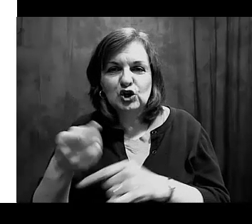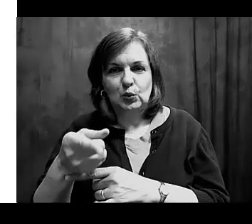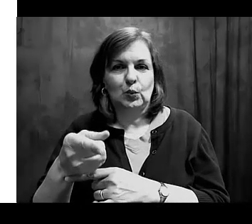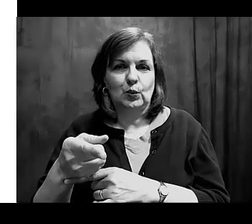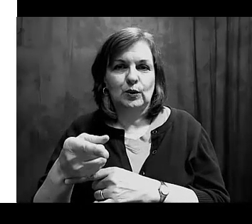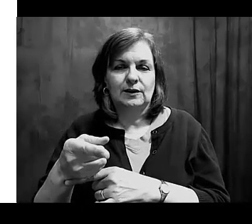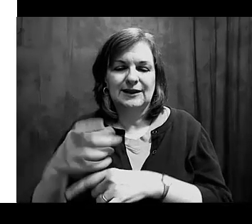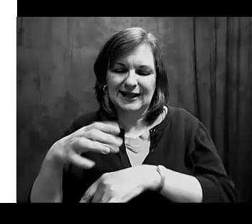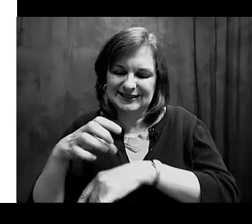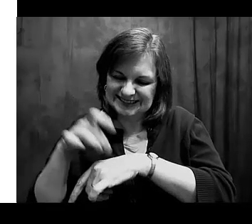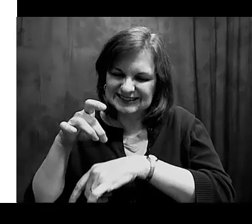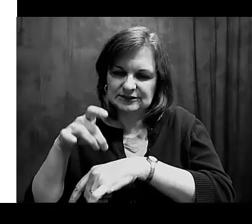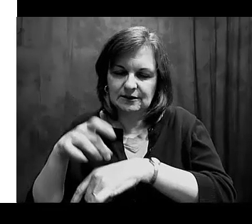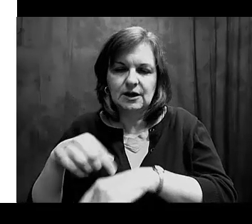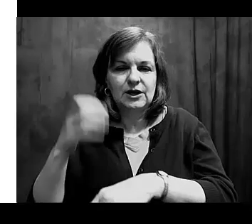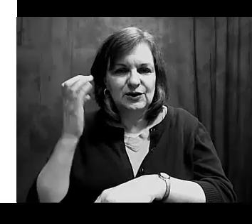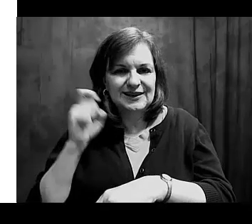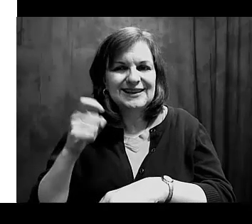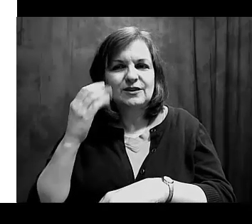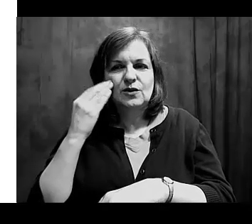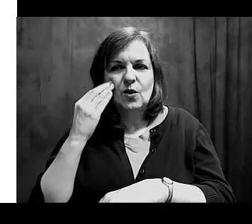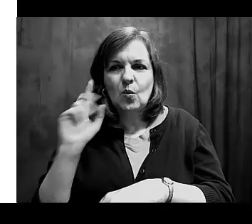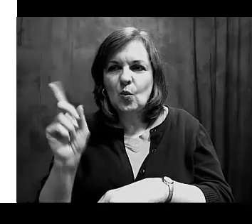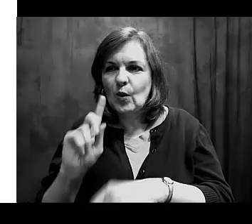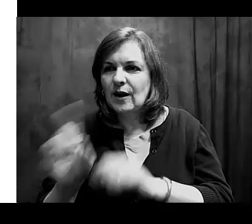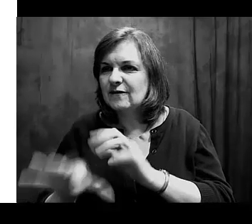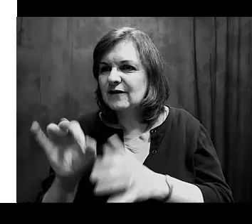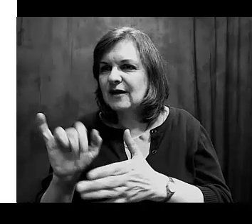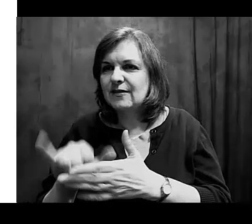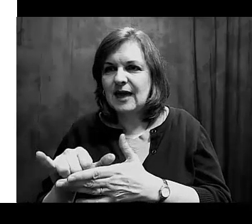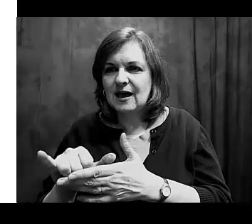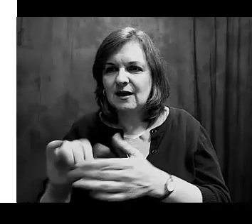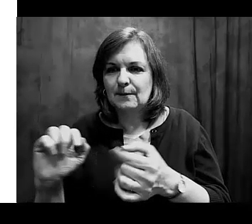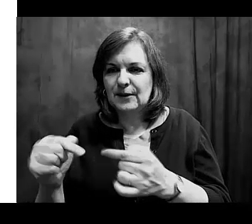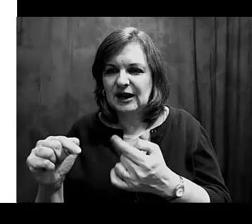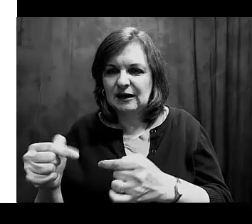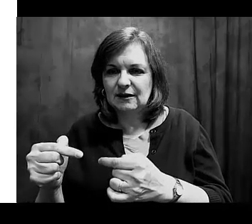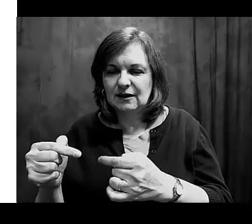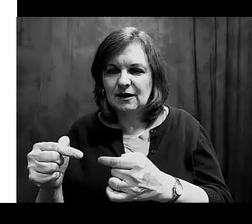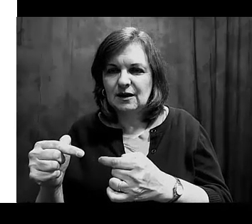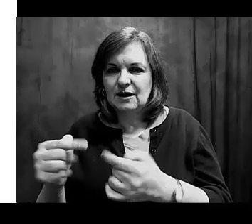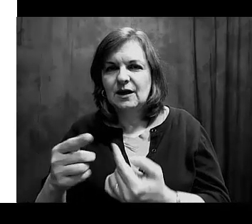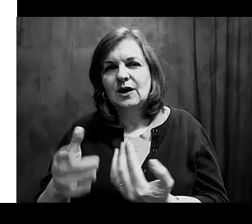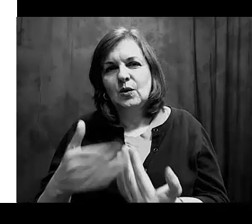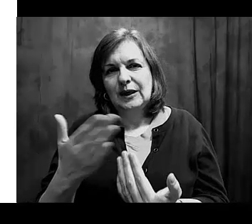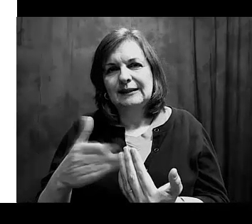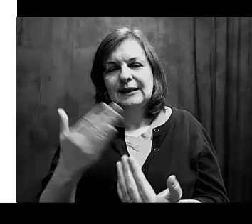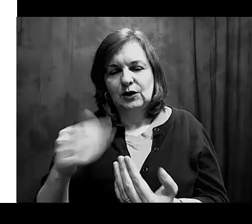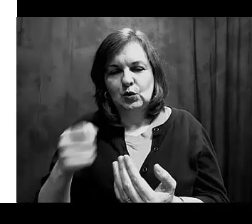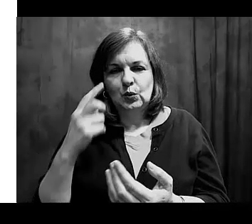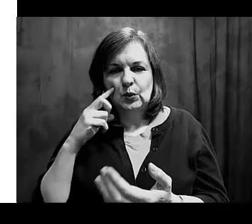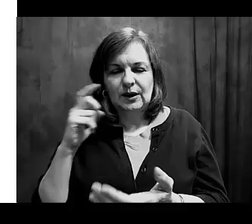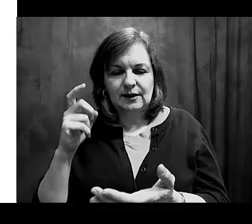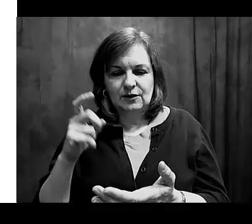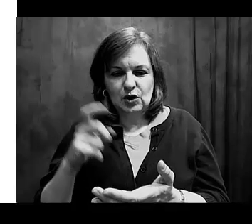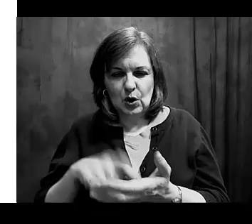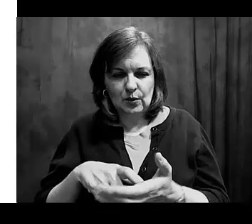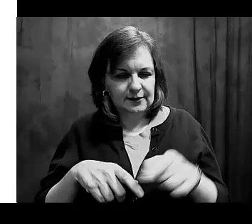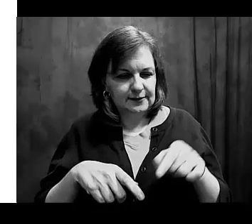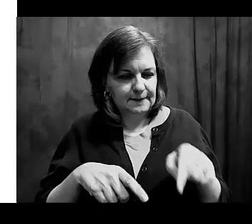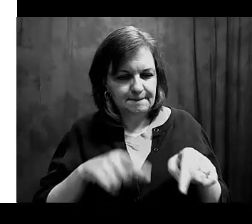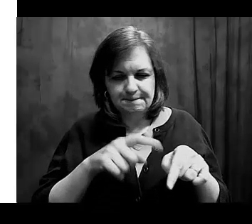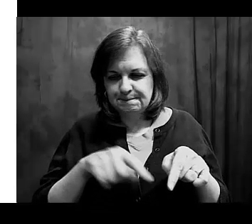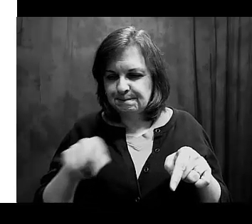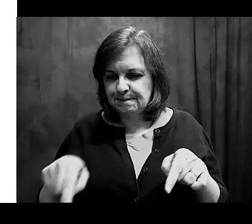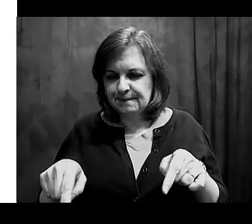you, we want to know exactly where we can find that, and you very quickly can look